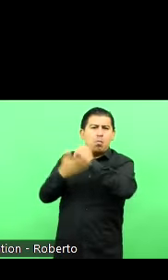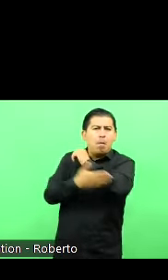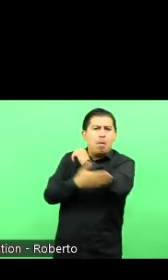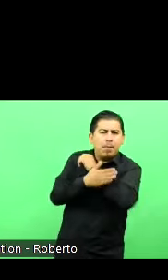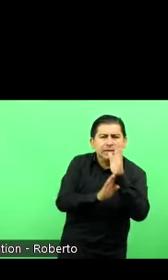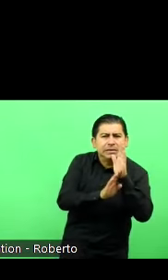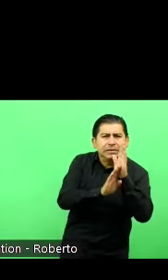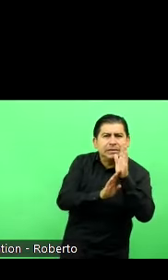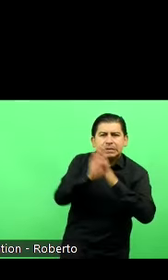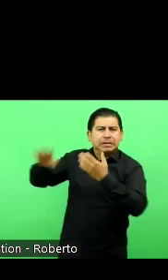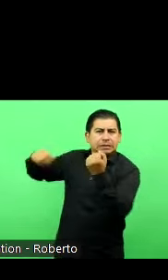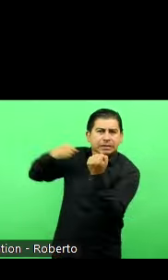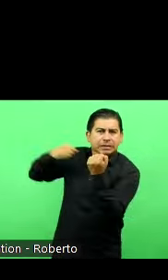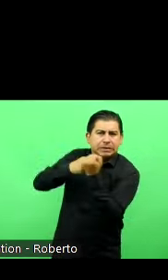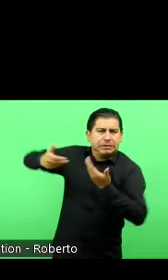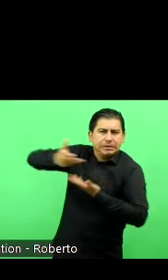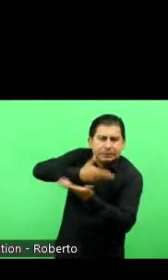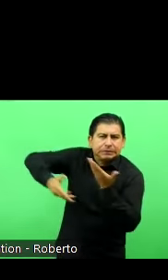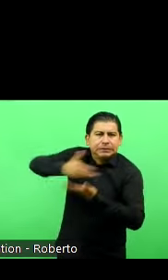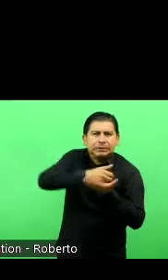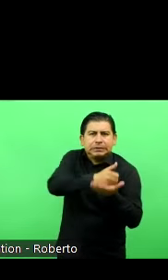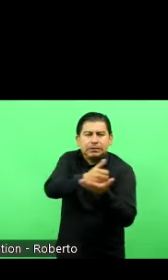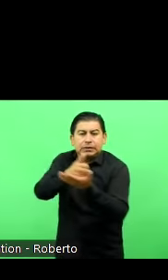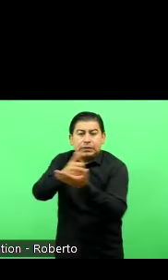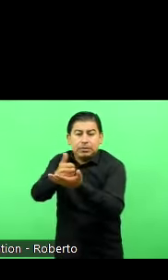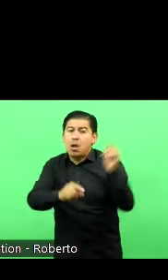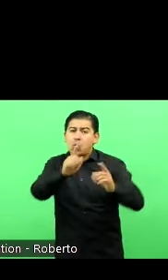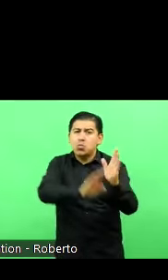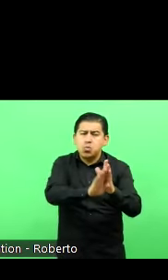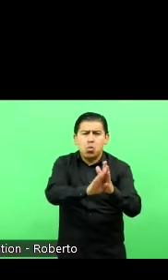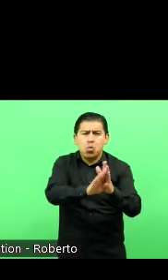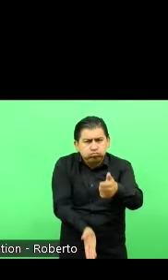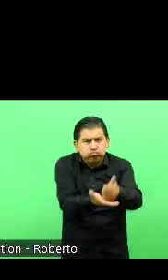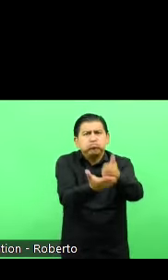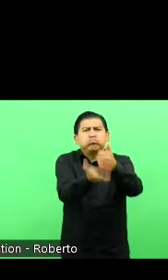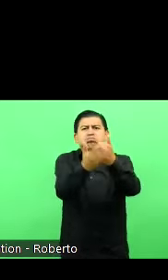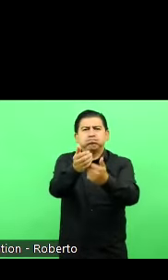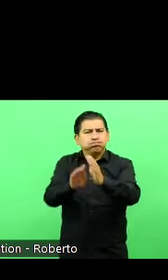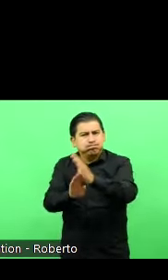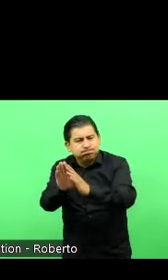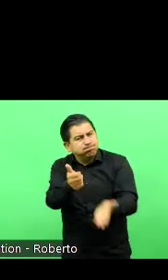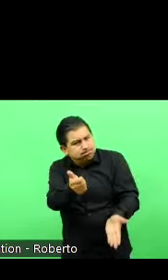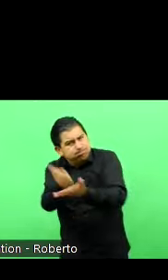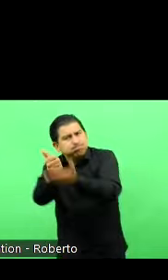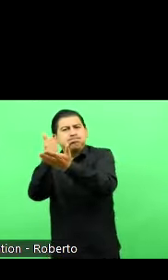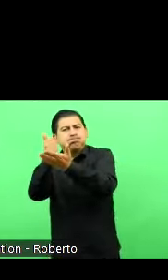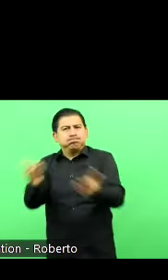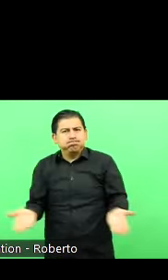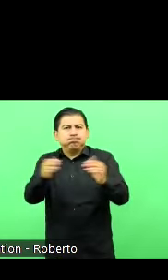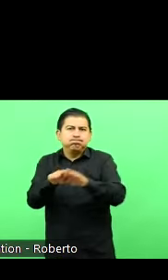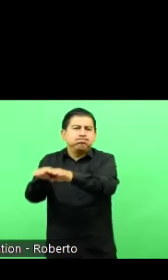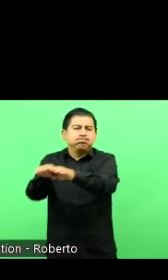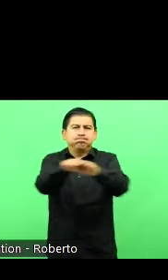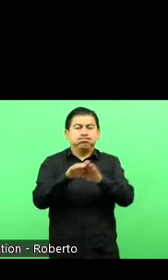initiatives. It enables Southern partners to access financial and technical support while allowing Northern partners